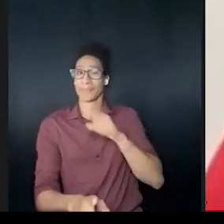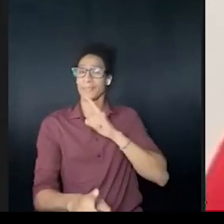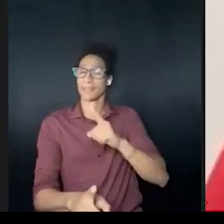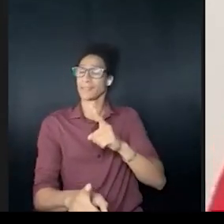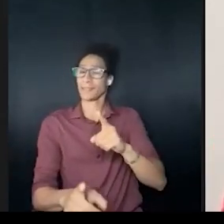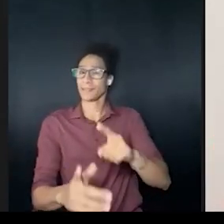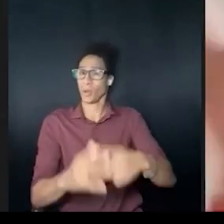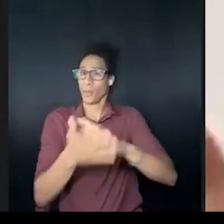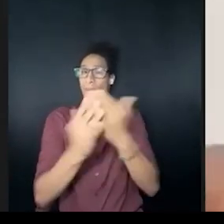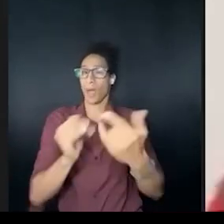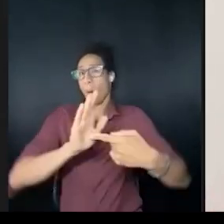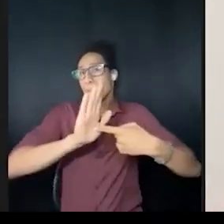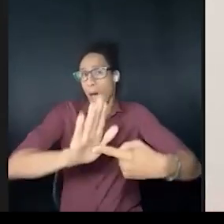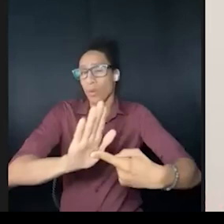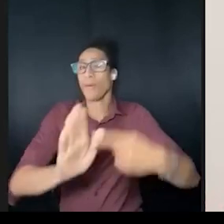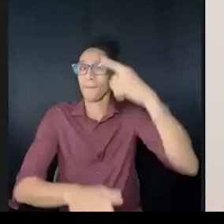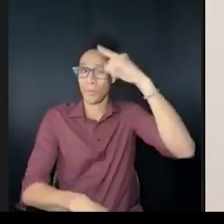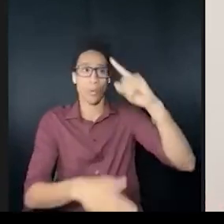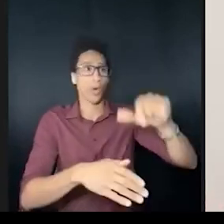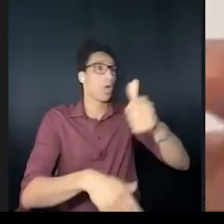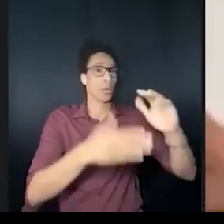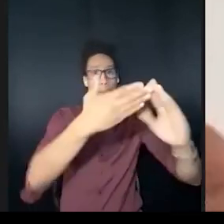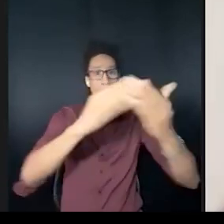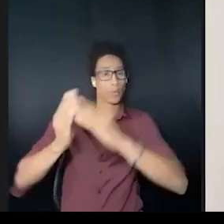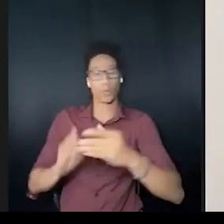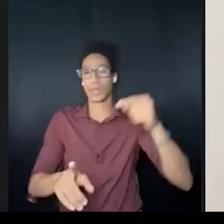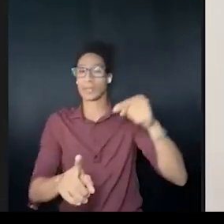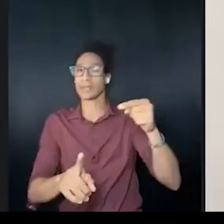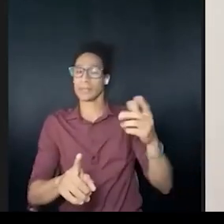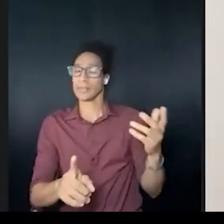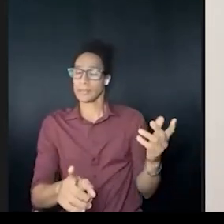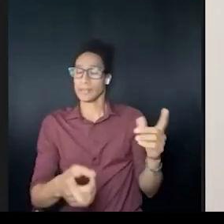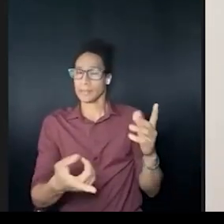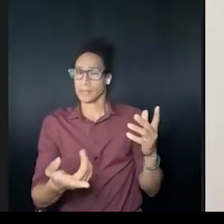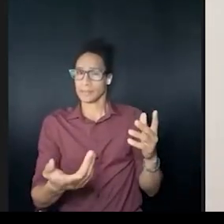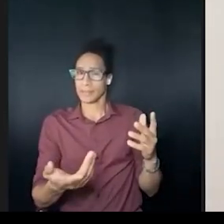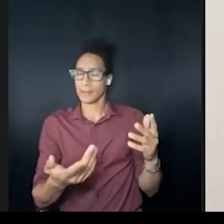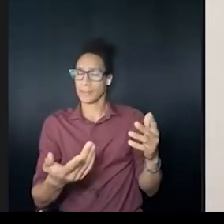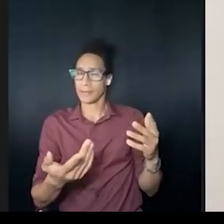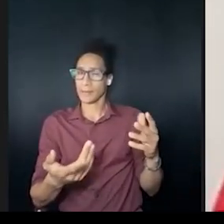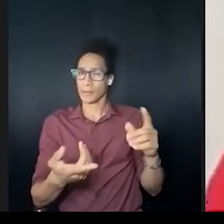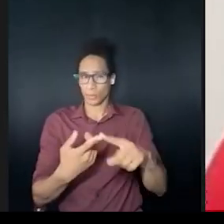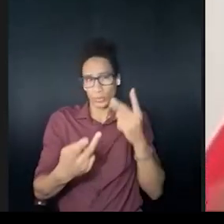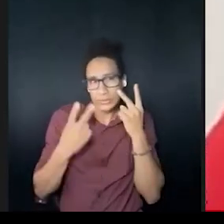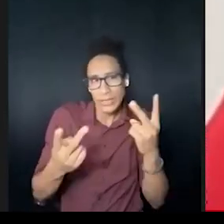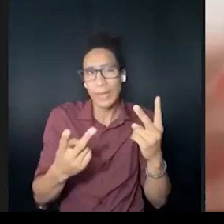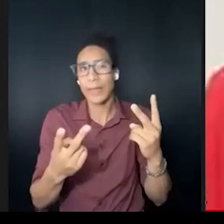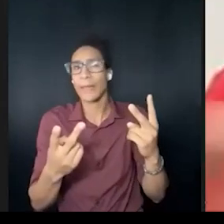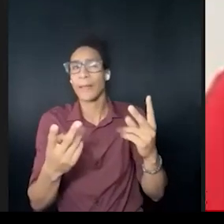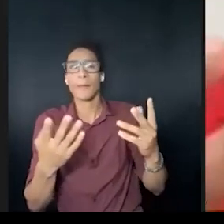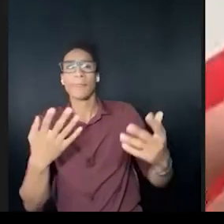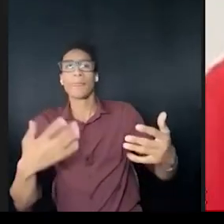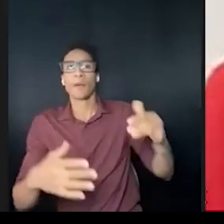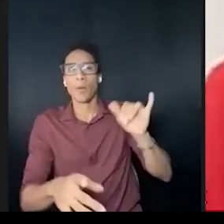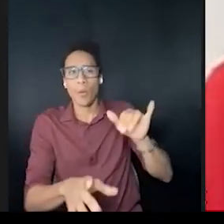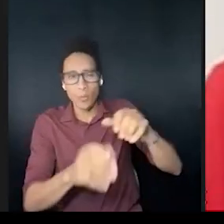this conversation and just walk around almost bumping into each other's harm, into each other's pain. So I